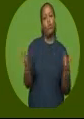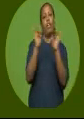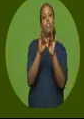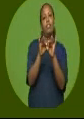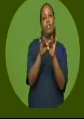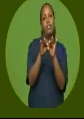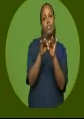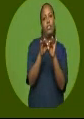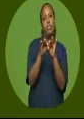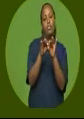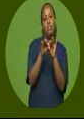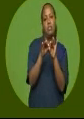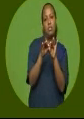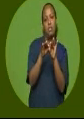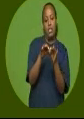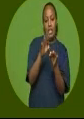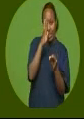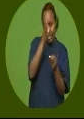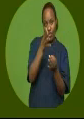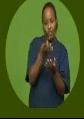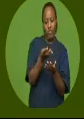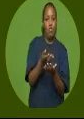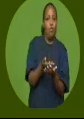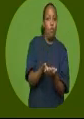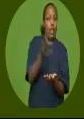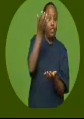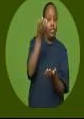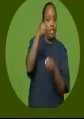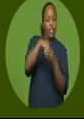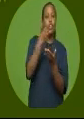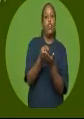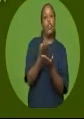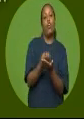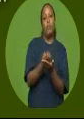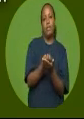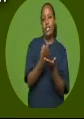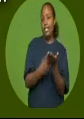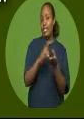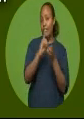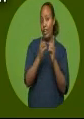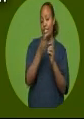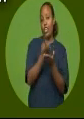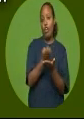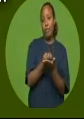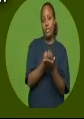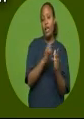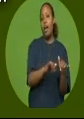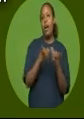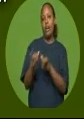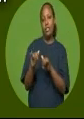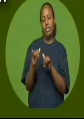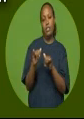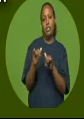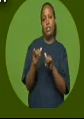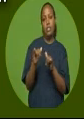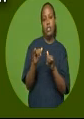importance to the creation of wealth in an economy. It defines economics as